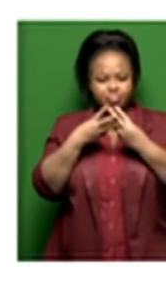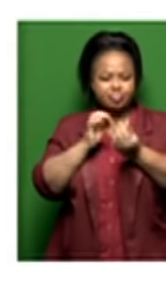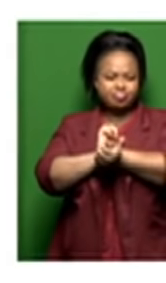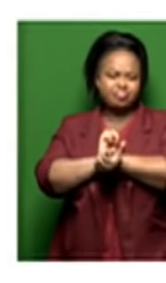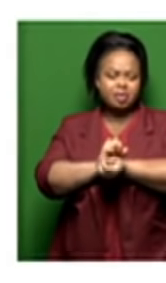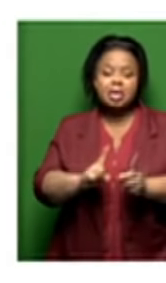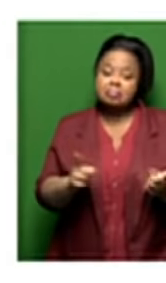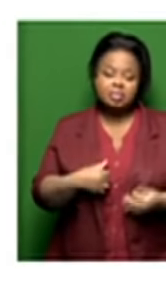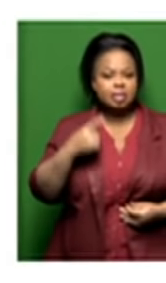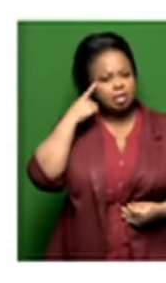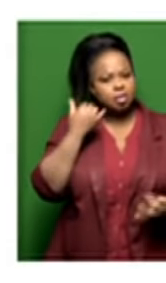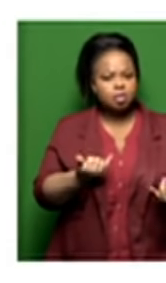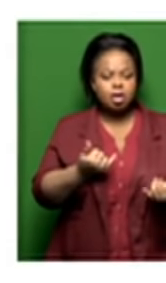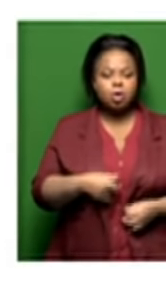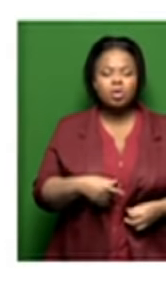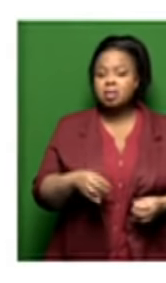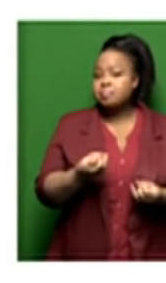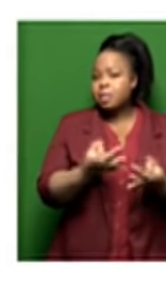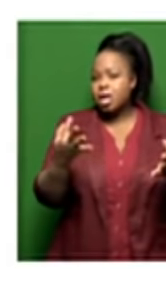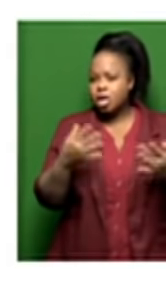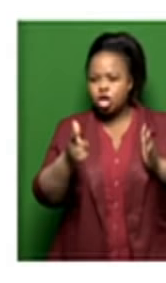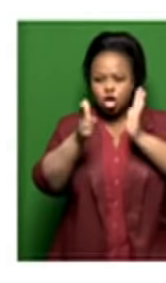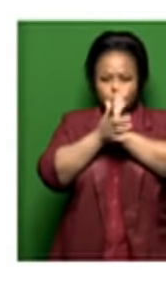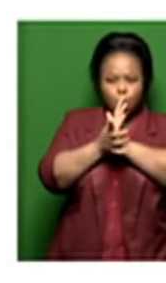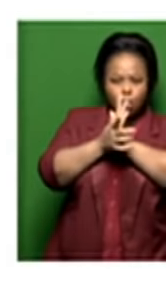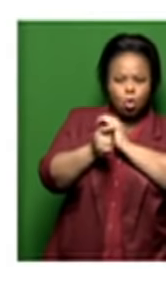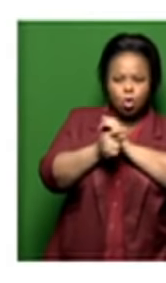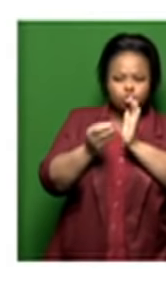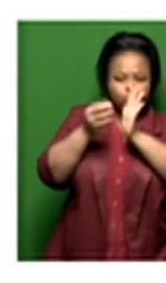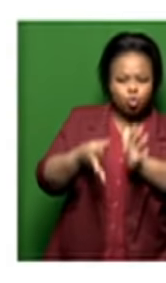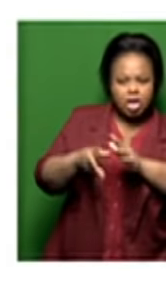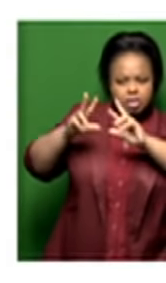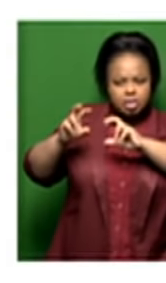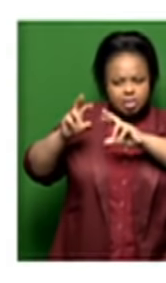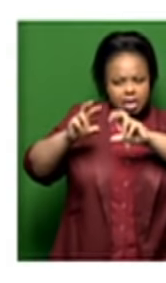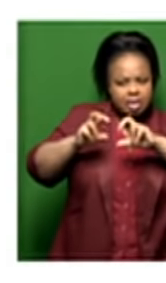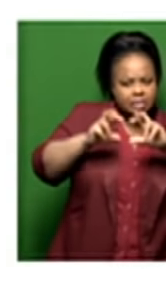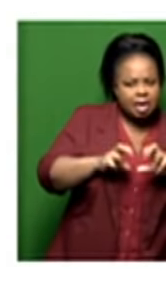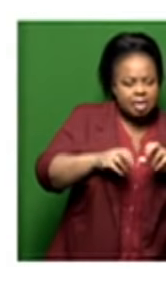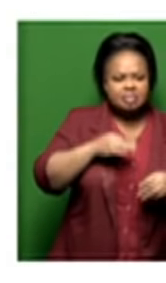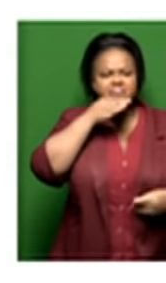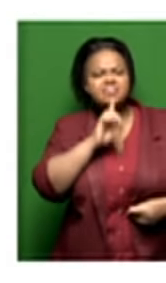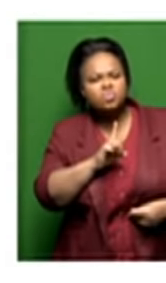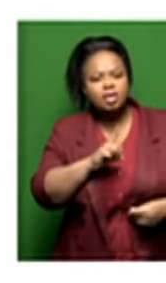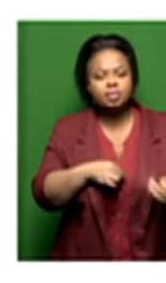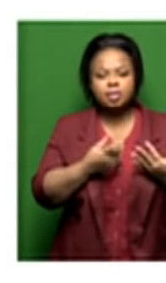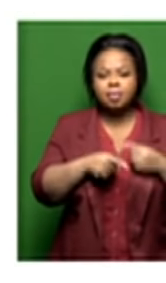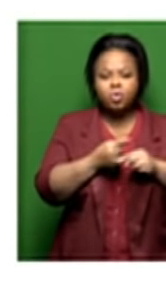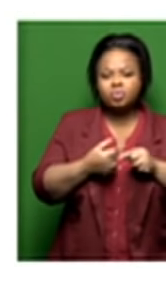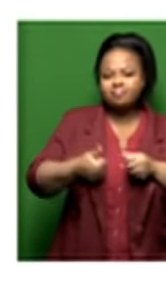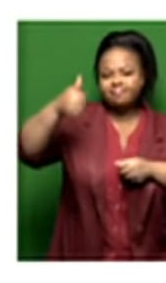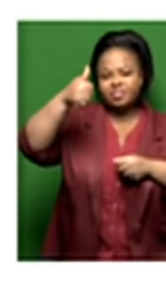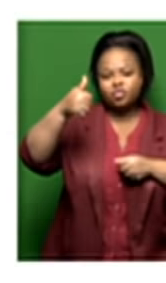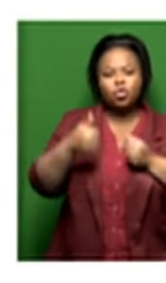will say students in various law schools are looking into this case and looking as to what does it mean about the rule of